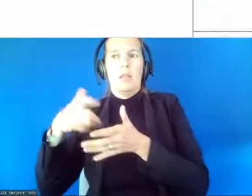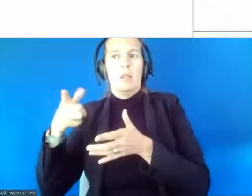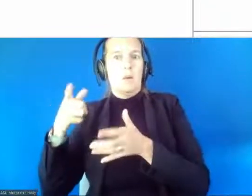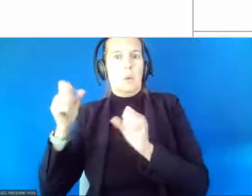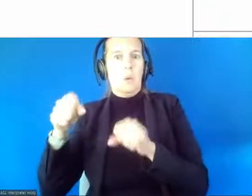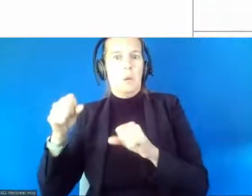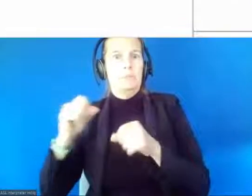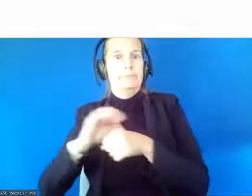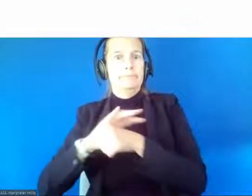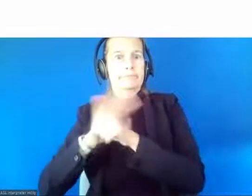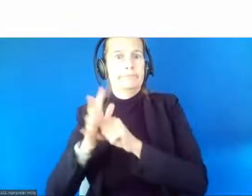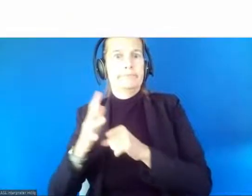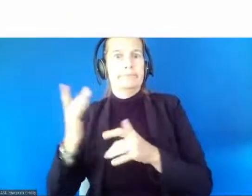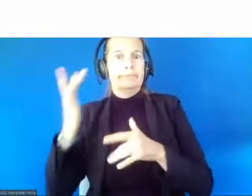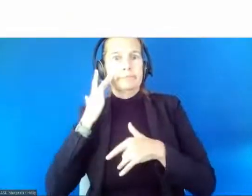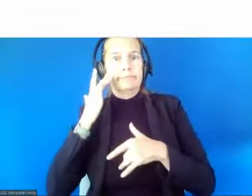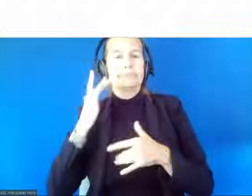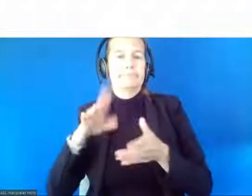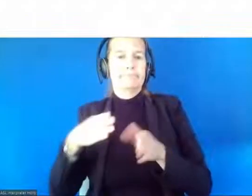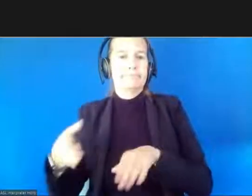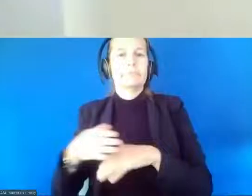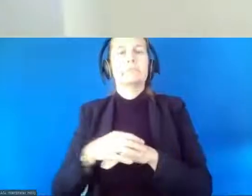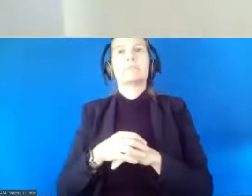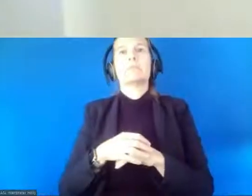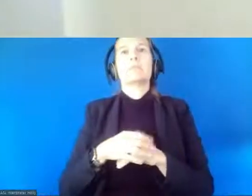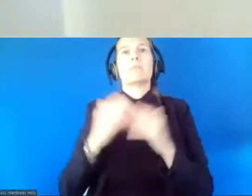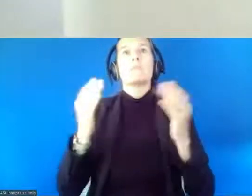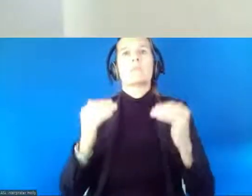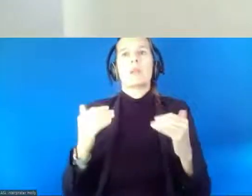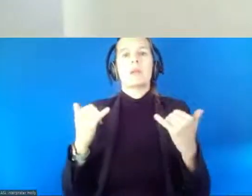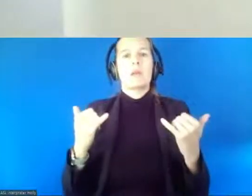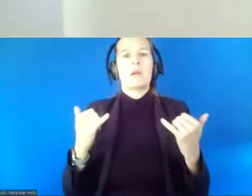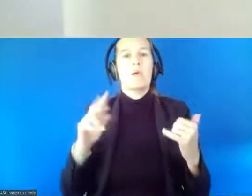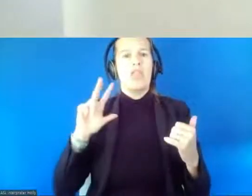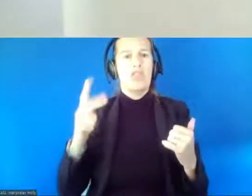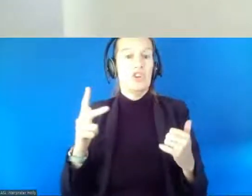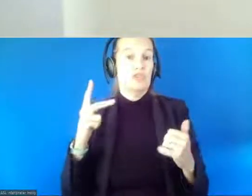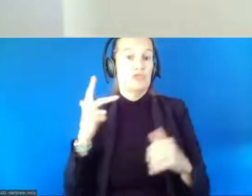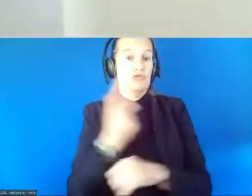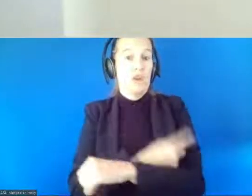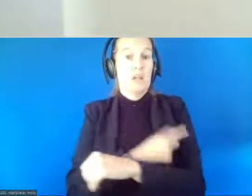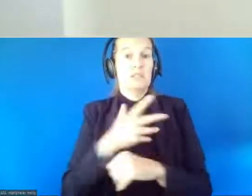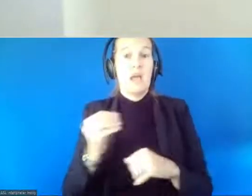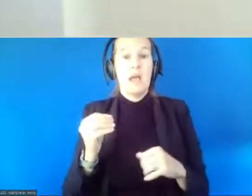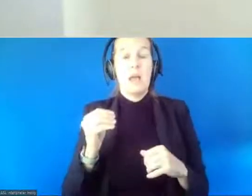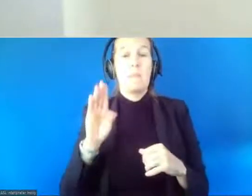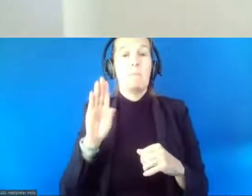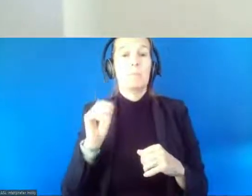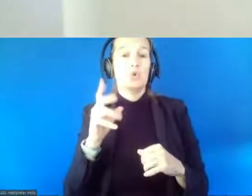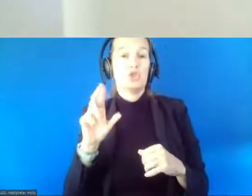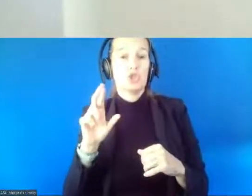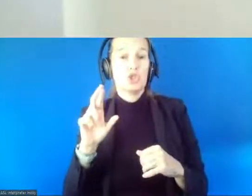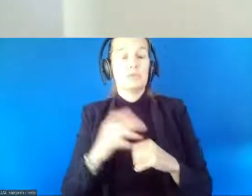California. Going on to third shots and boosters, these are